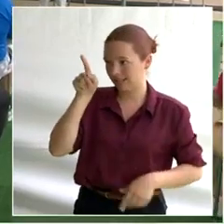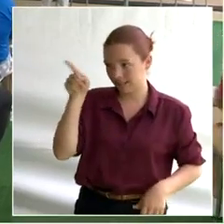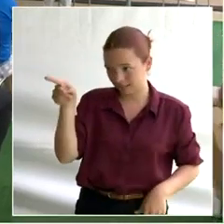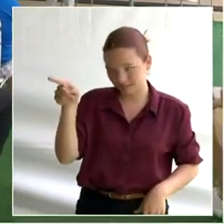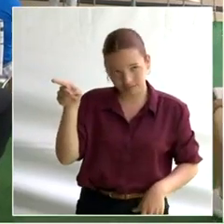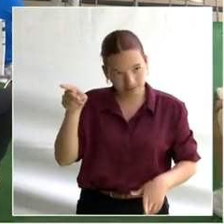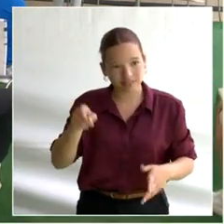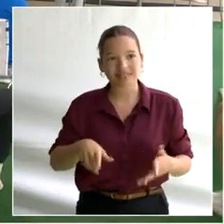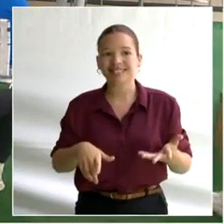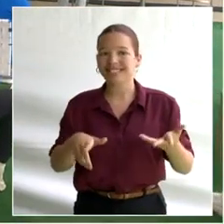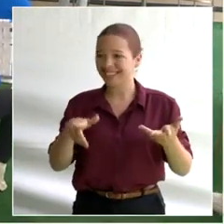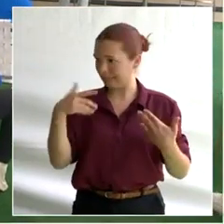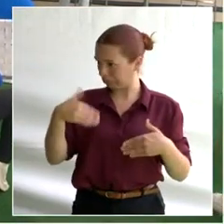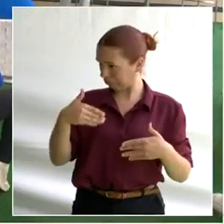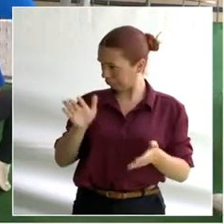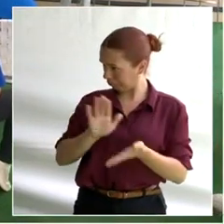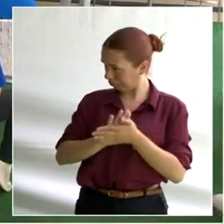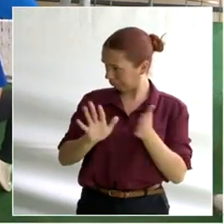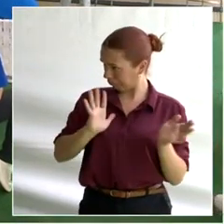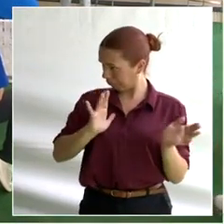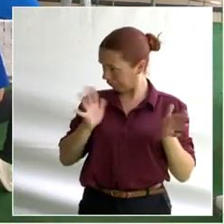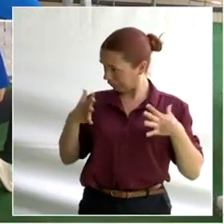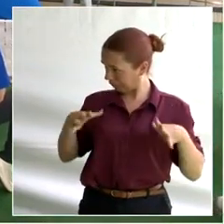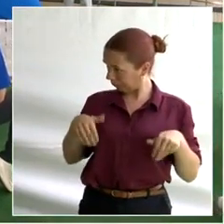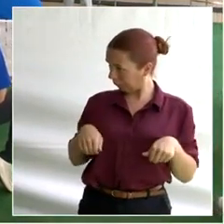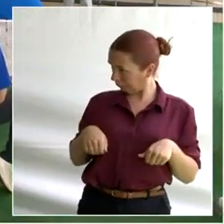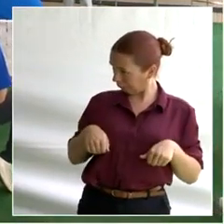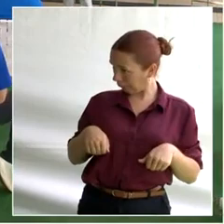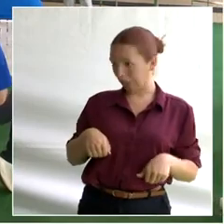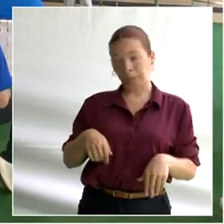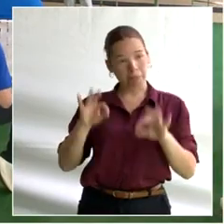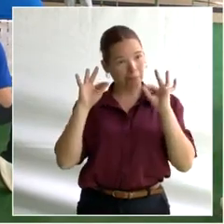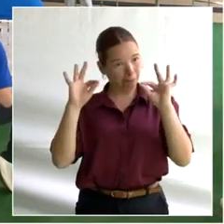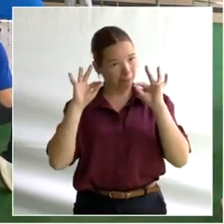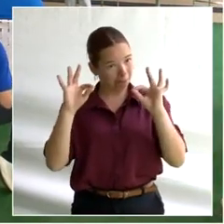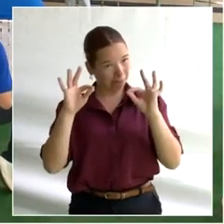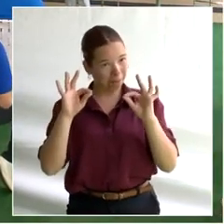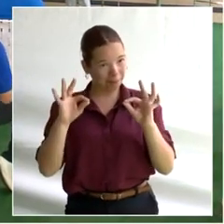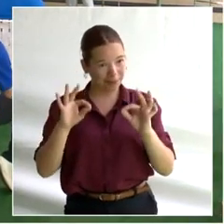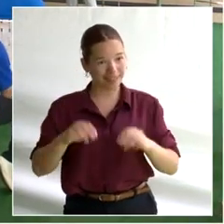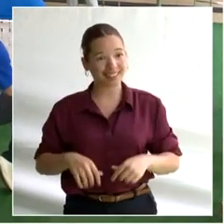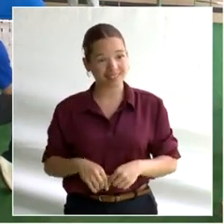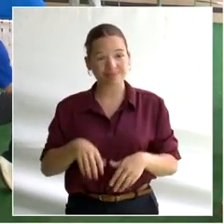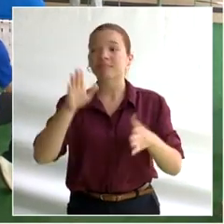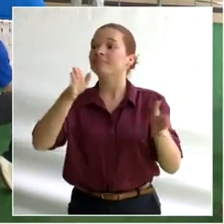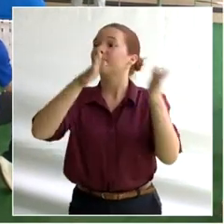Events DC, Angie Gates, President and CEO. Angie, hi, Angie, welcome.